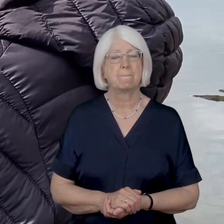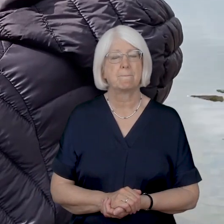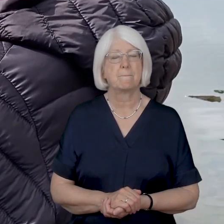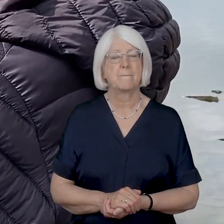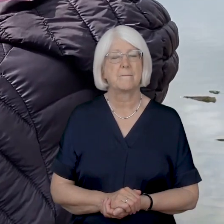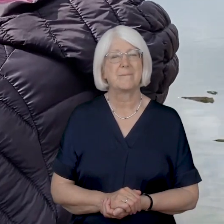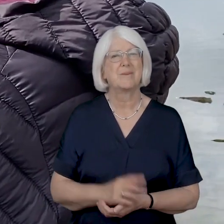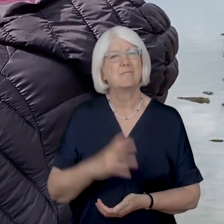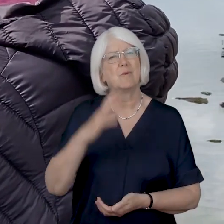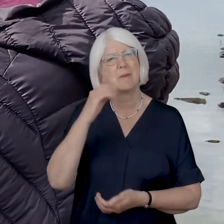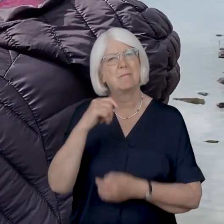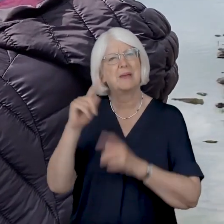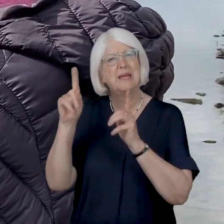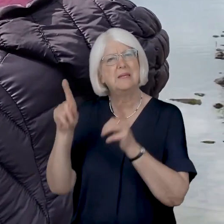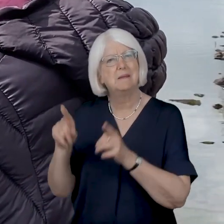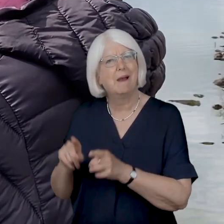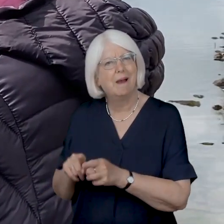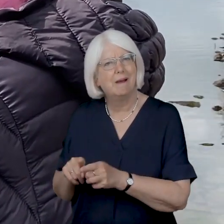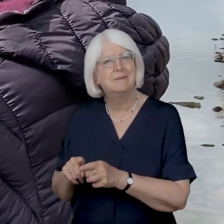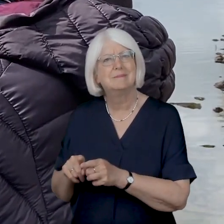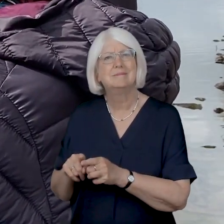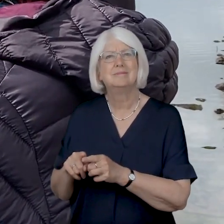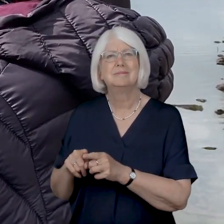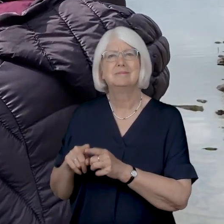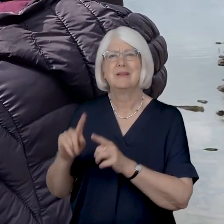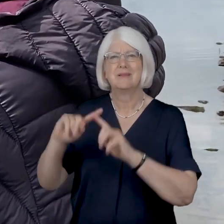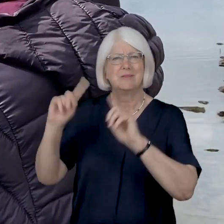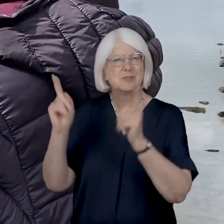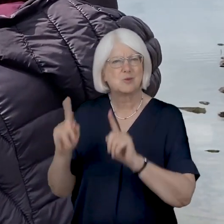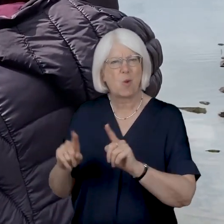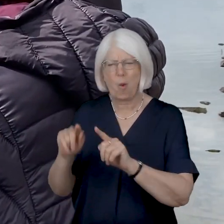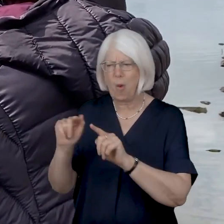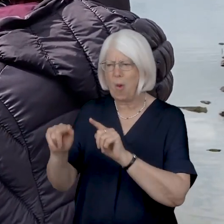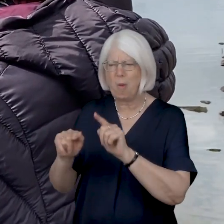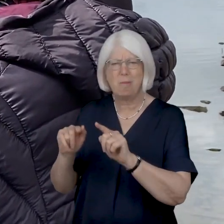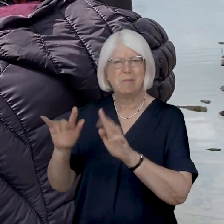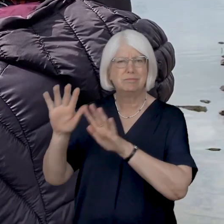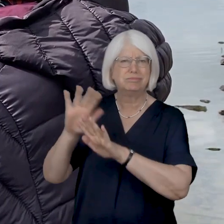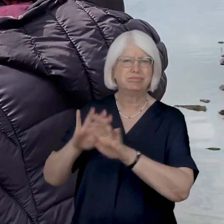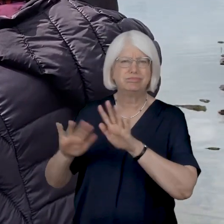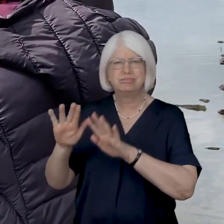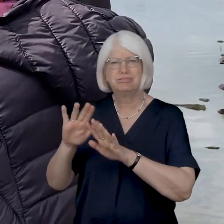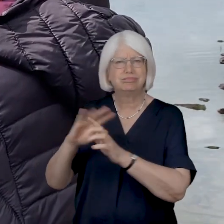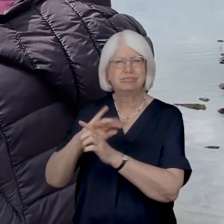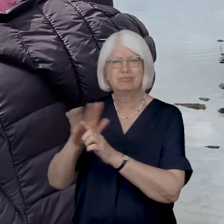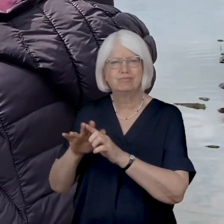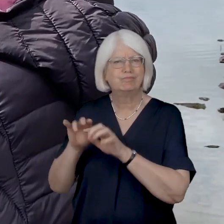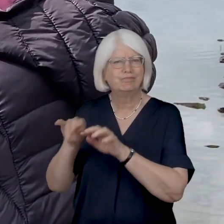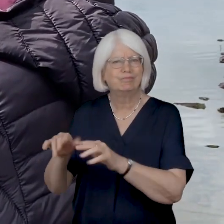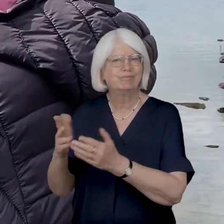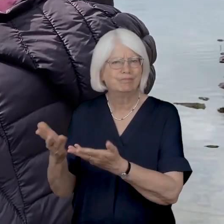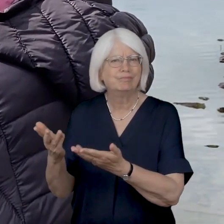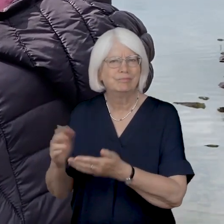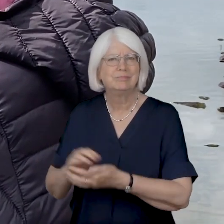We remember India and the storm that rages there.